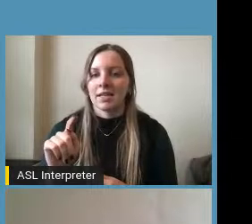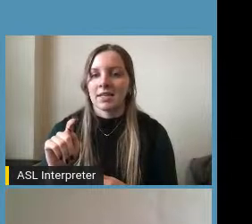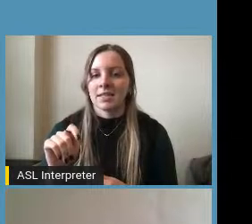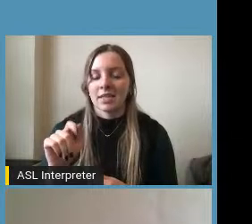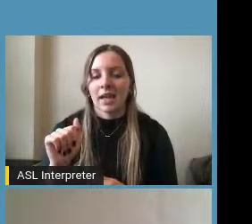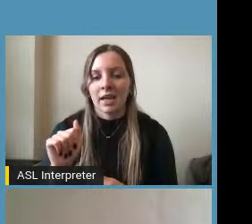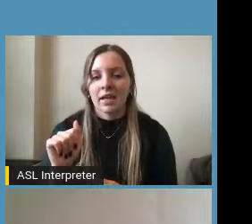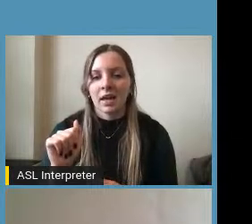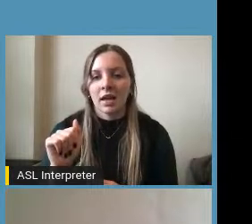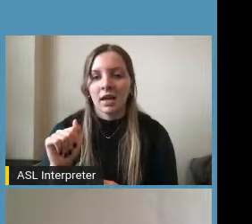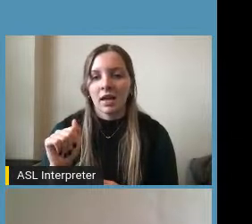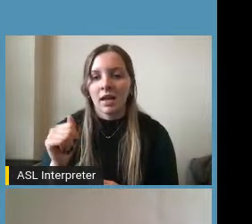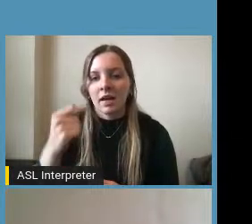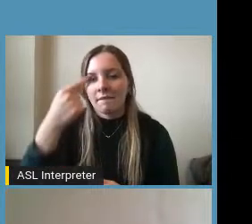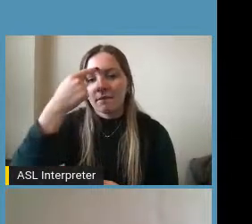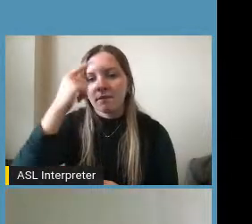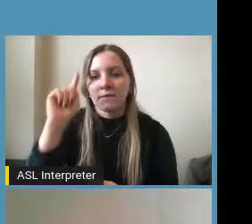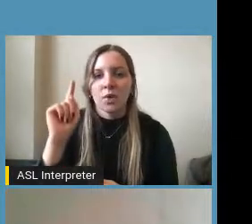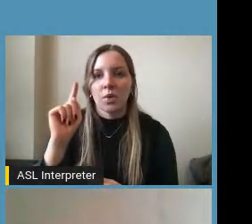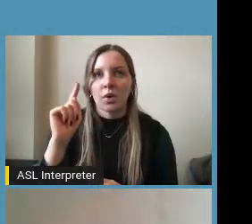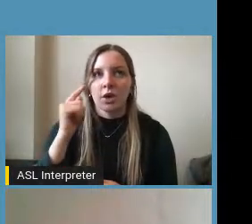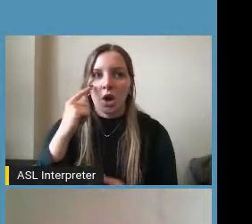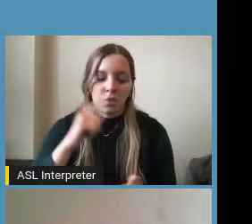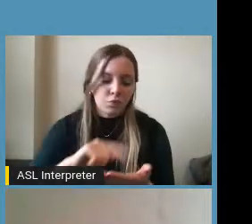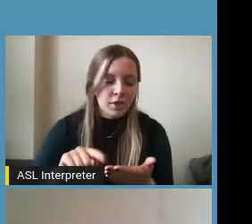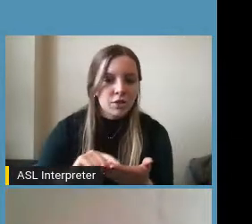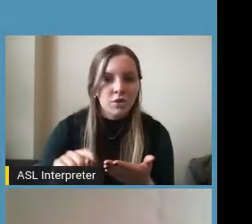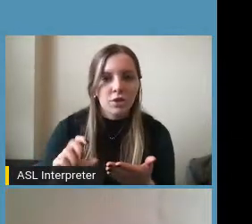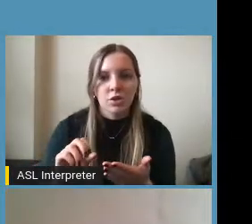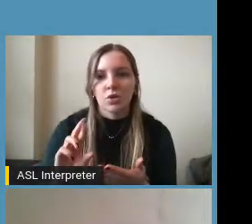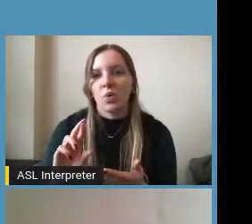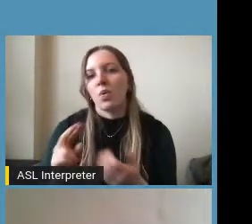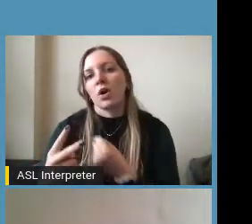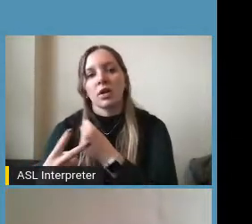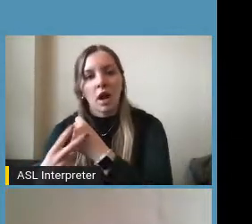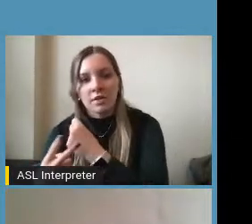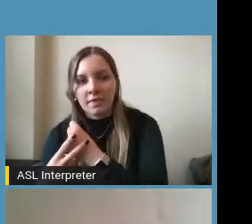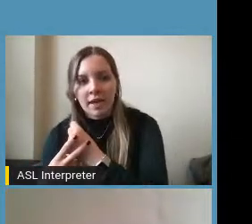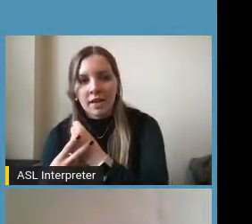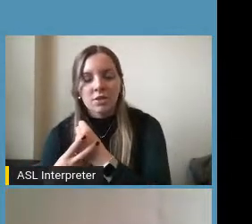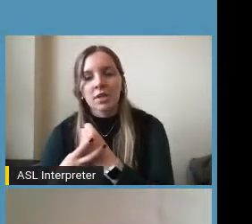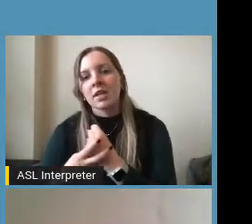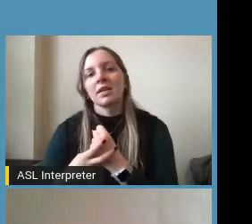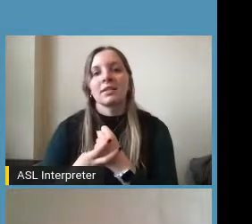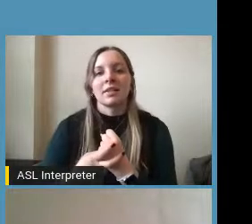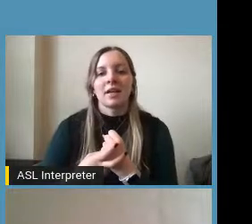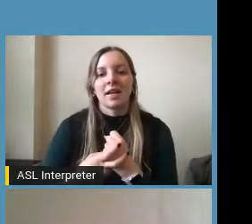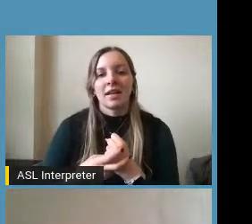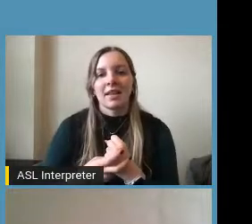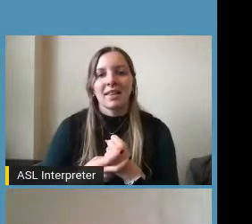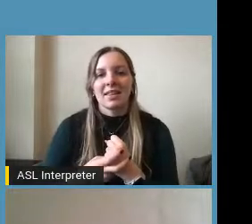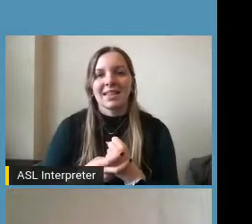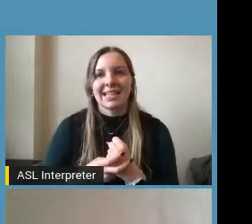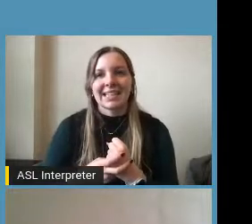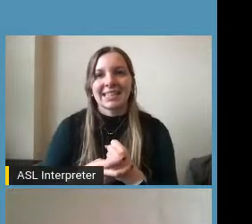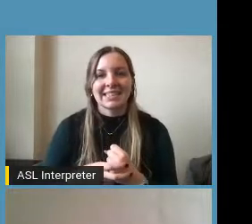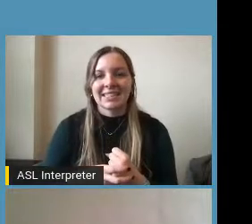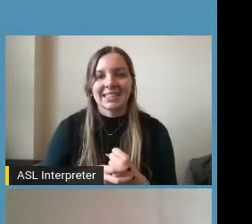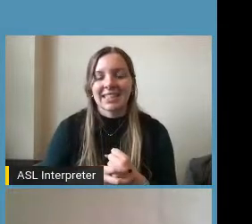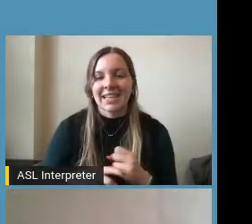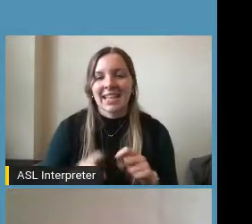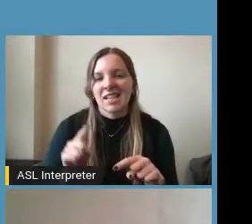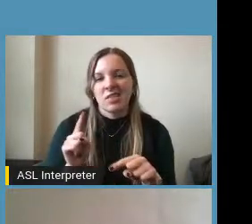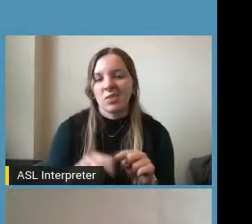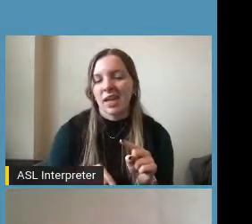and after, for research purposes, then you probably shouldn't apply that approach.